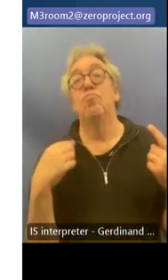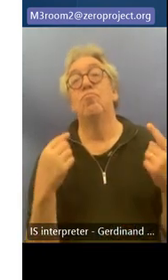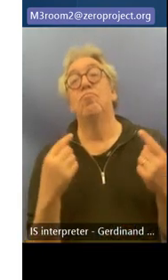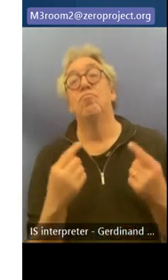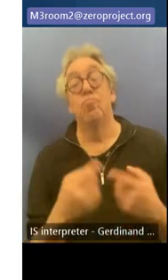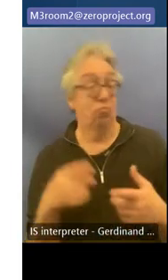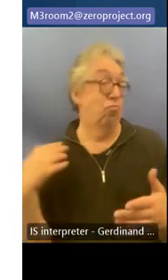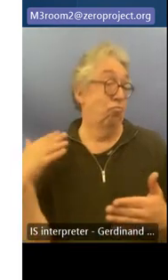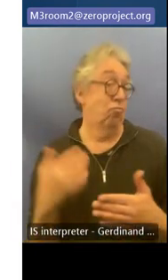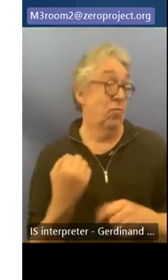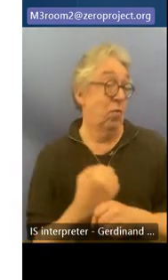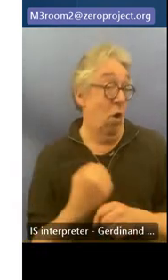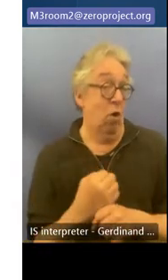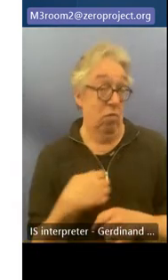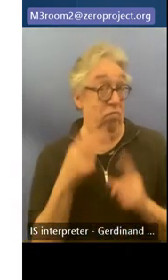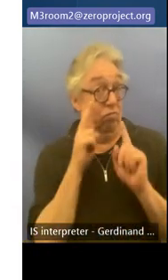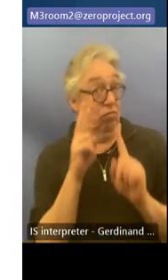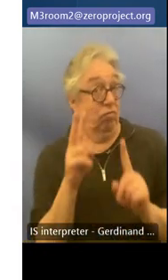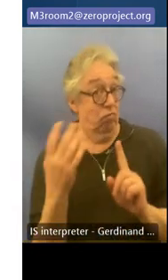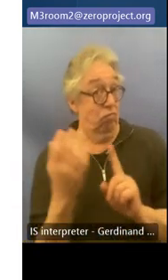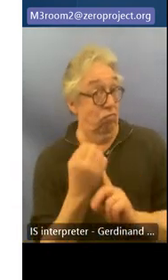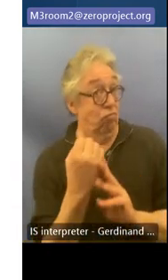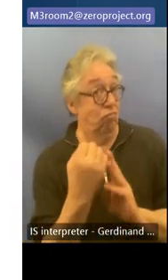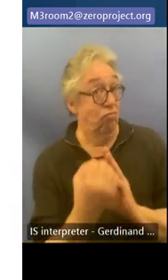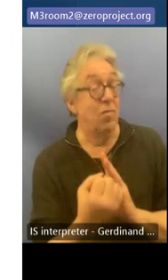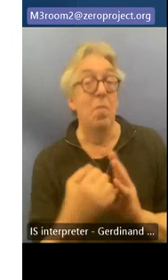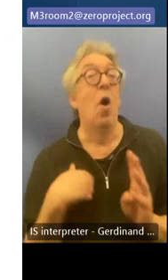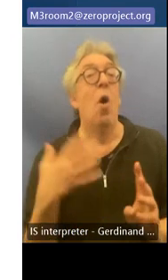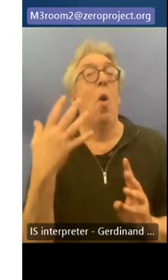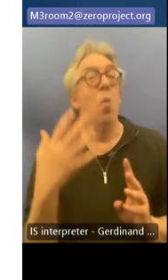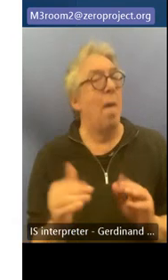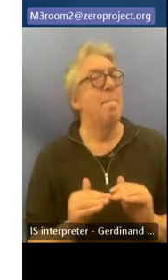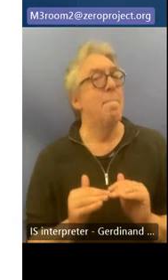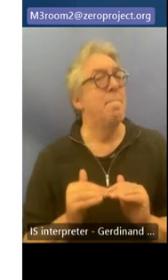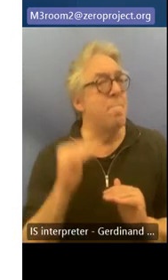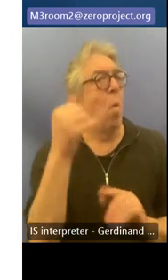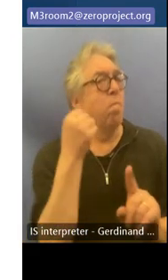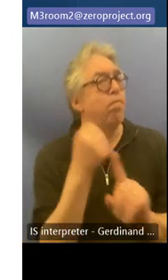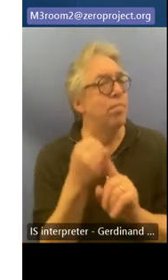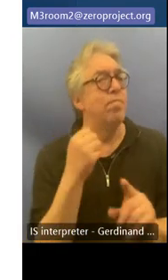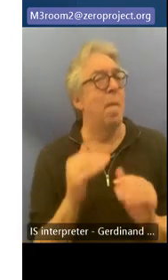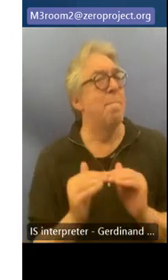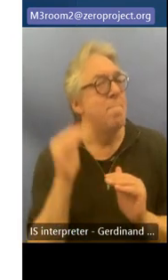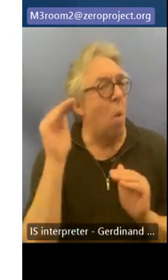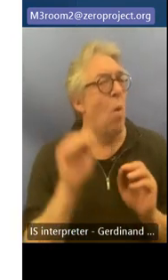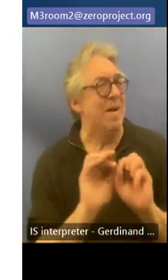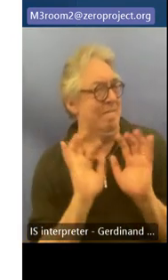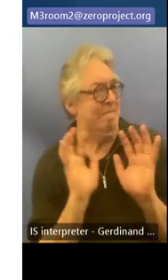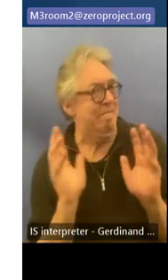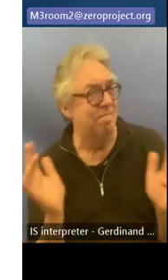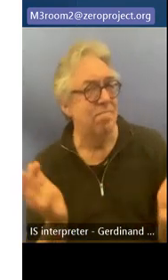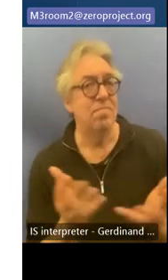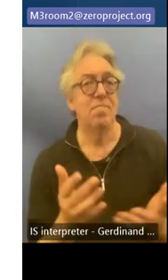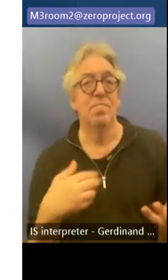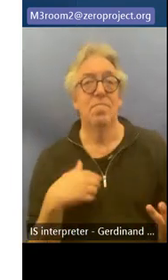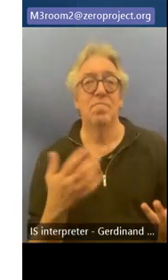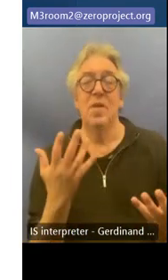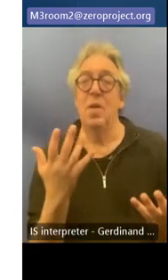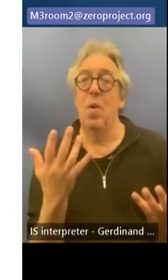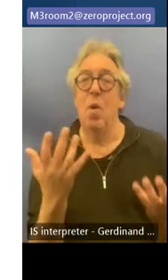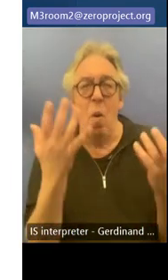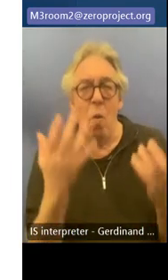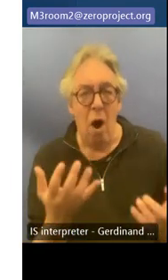that we do. And what we want to do is really to create more impact, reach more people, and really see the Najiamini